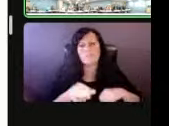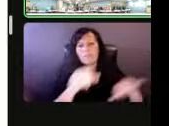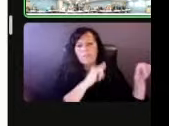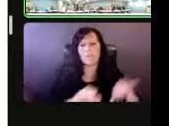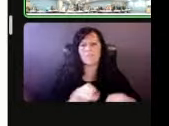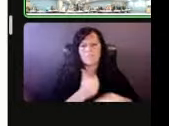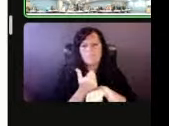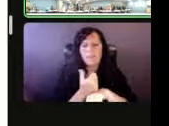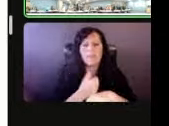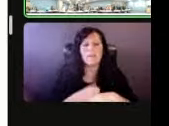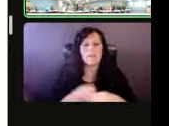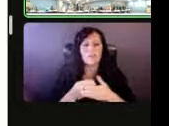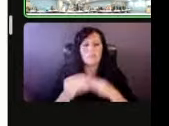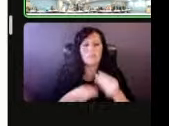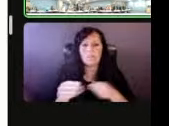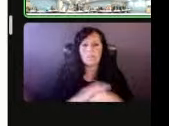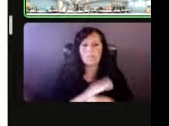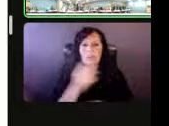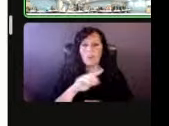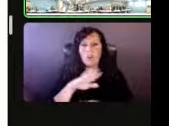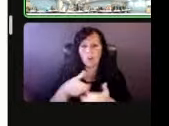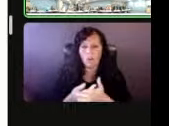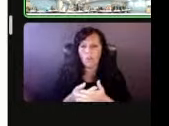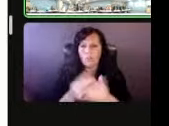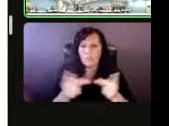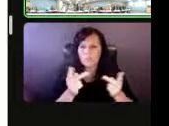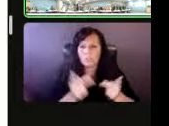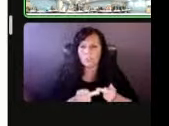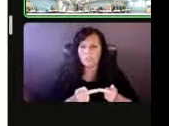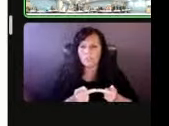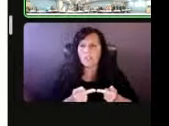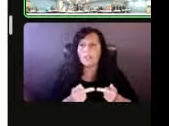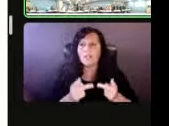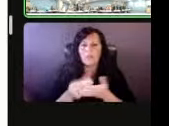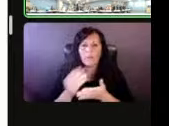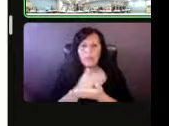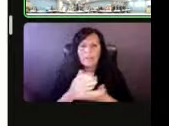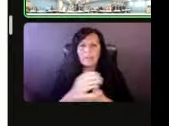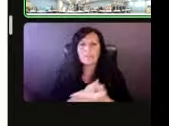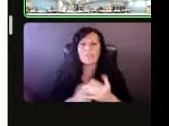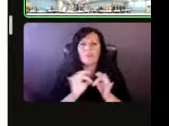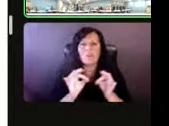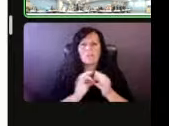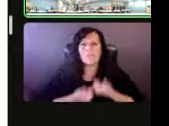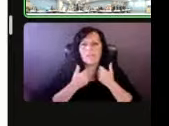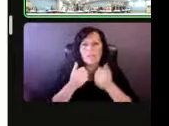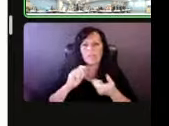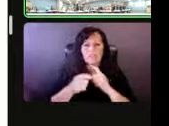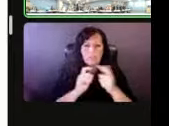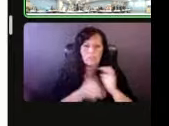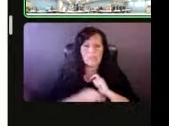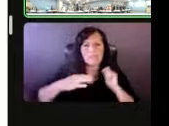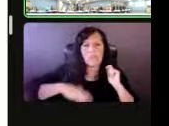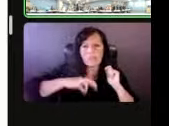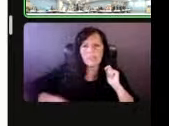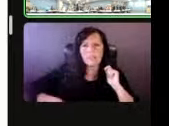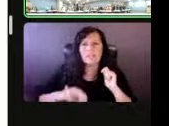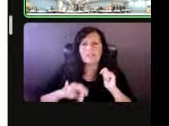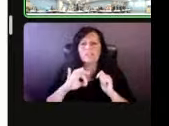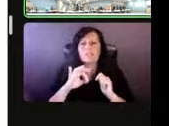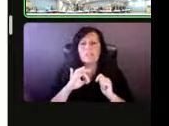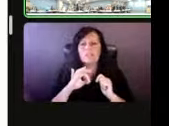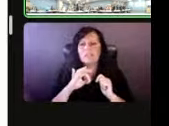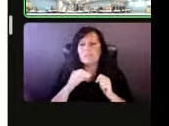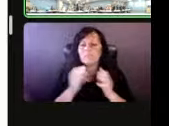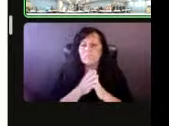single position, you know, all the wages, merit increases, cost of living adjustments, benefits. But throughout